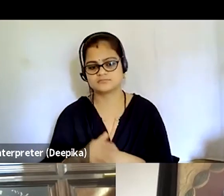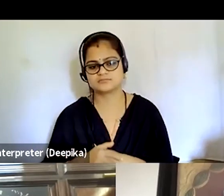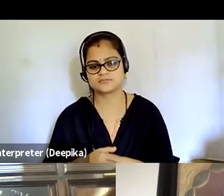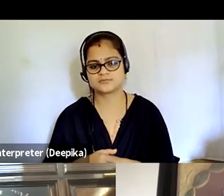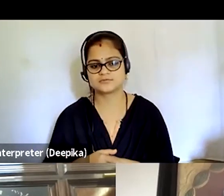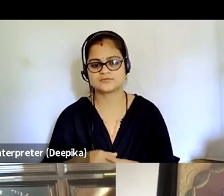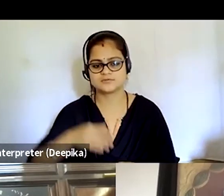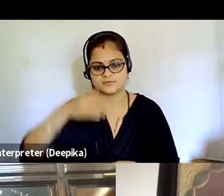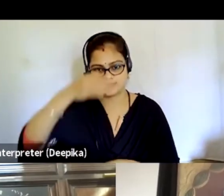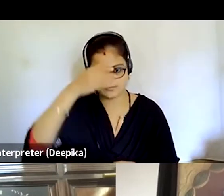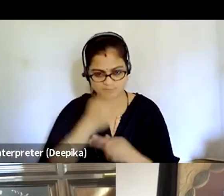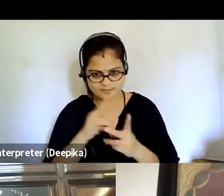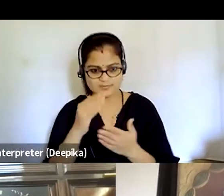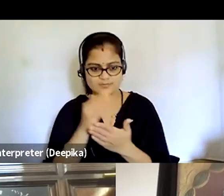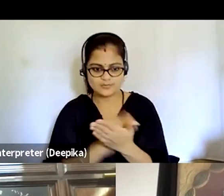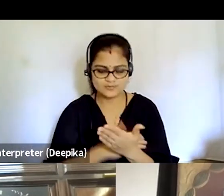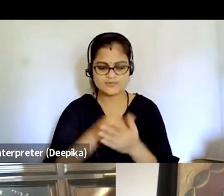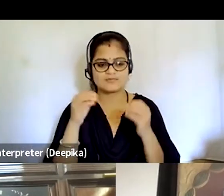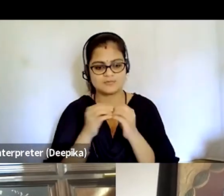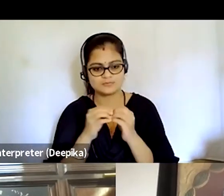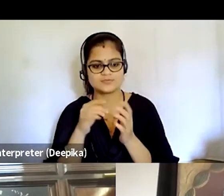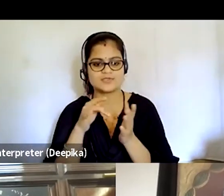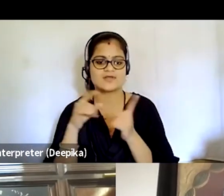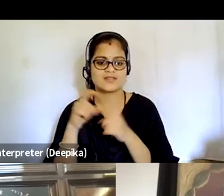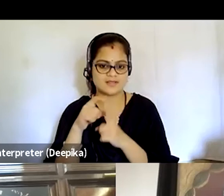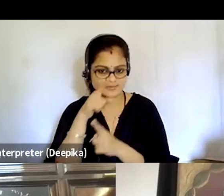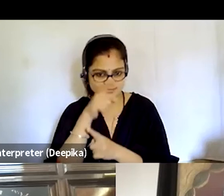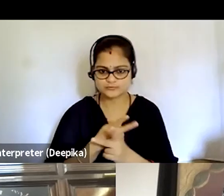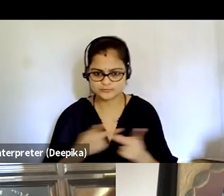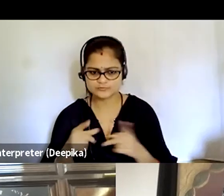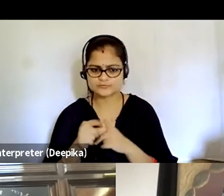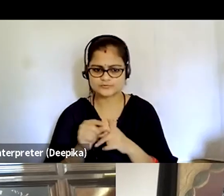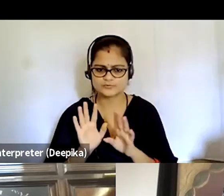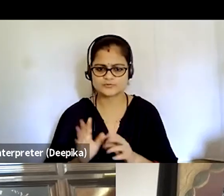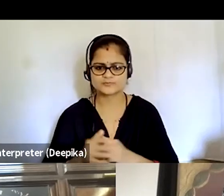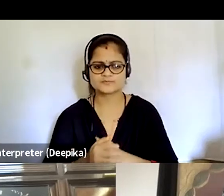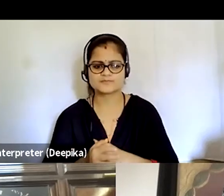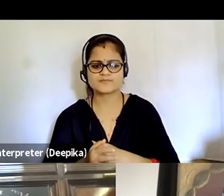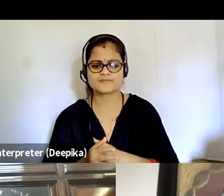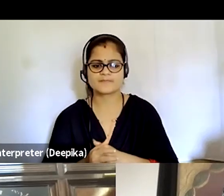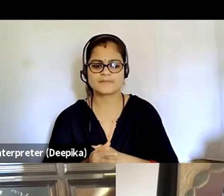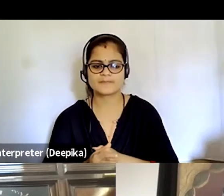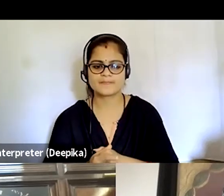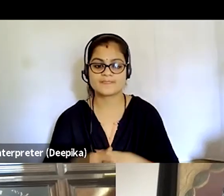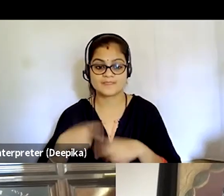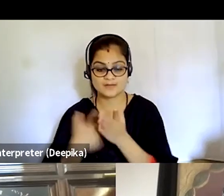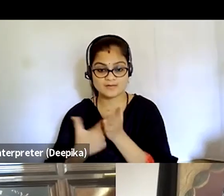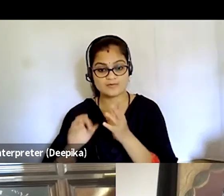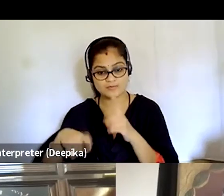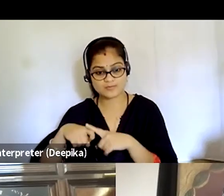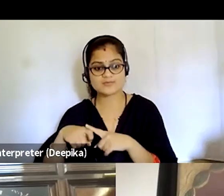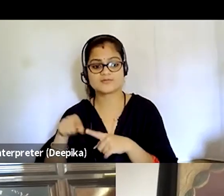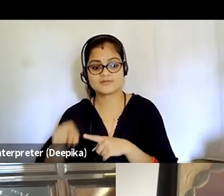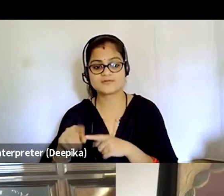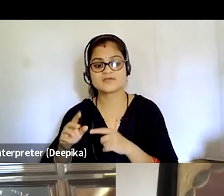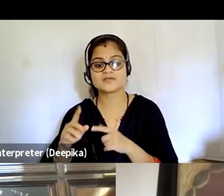concerts here in Bangalore and Bombay and Delhi up to 40,000-45,000 people. So I think rock is still the favorite genre